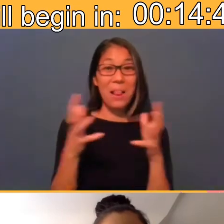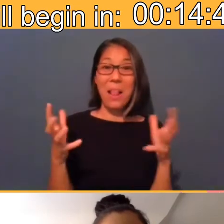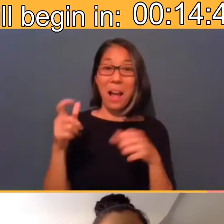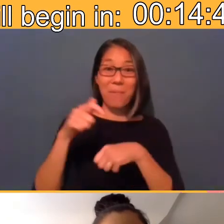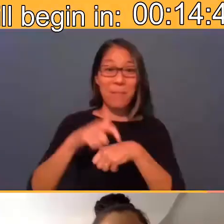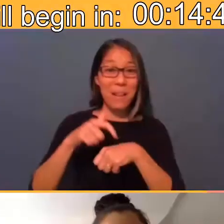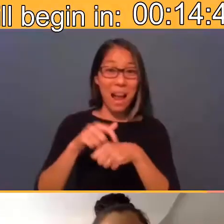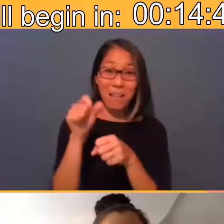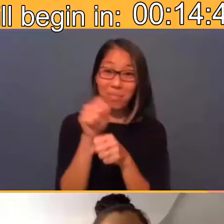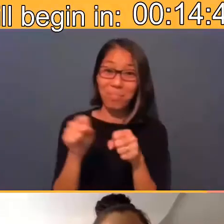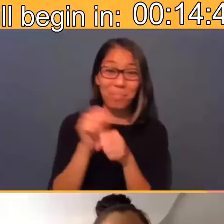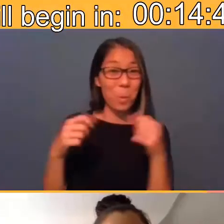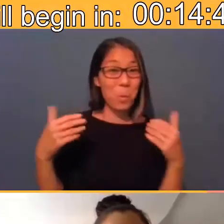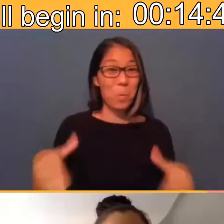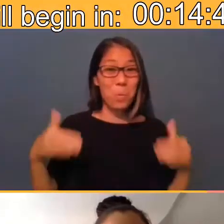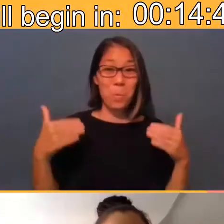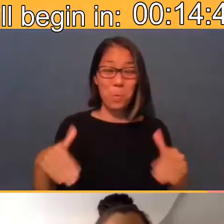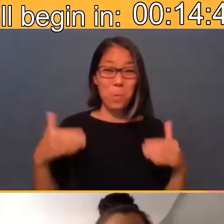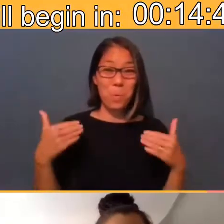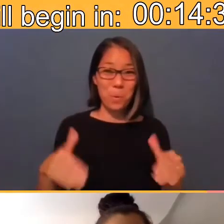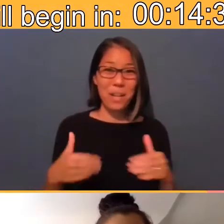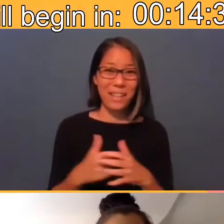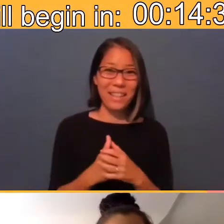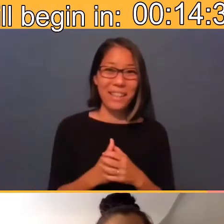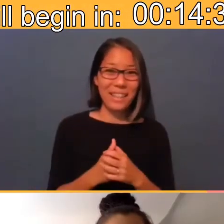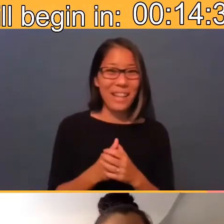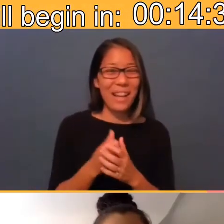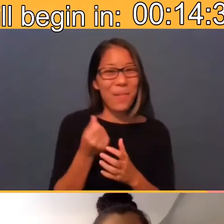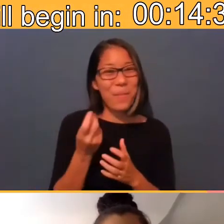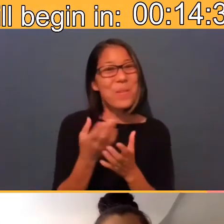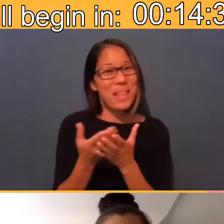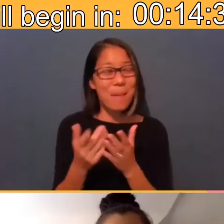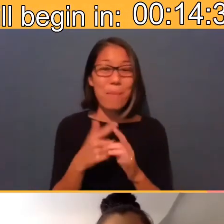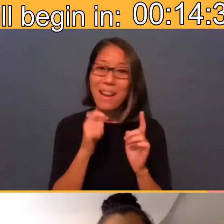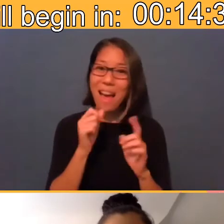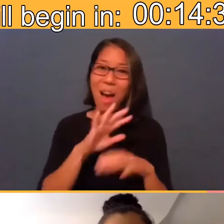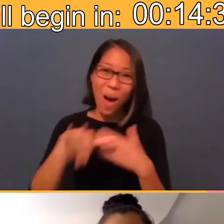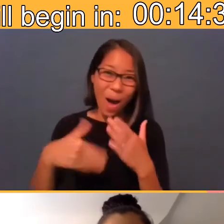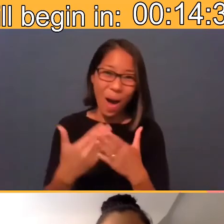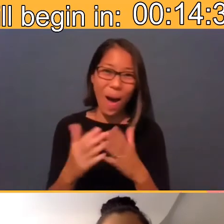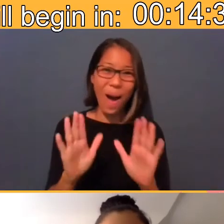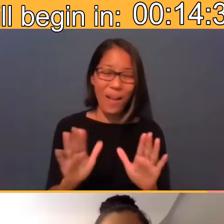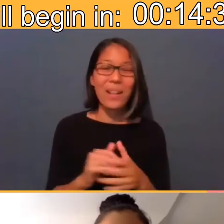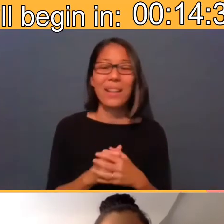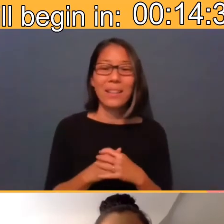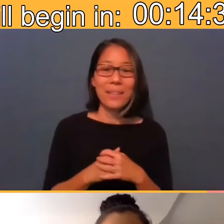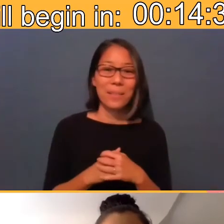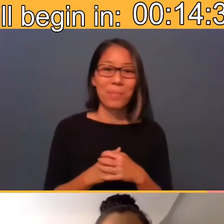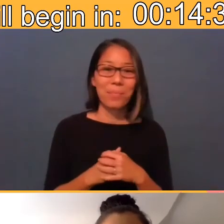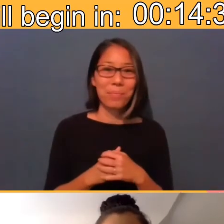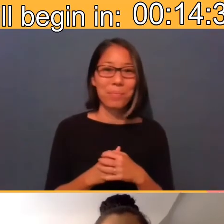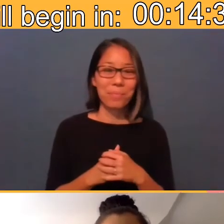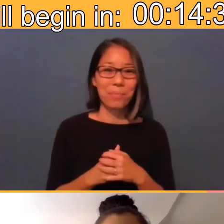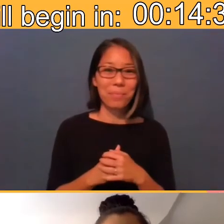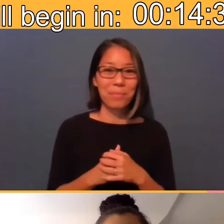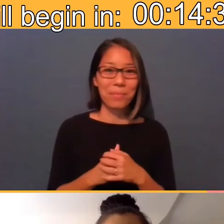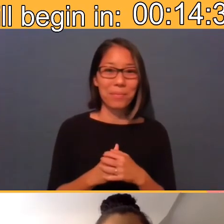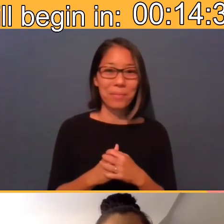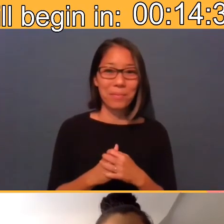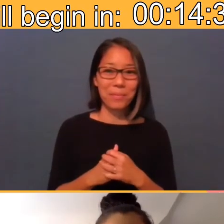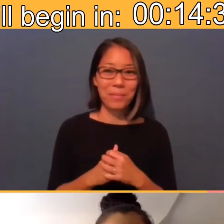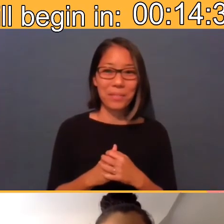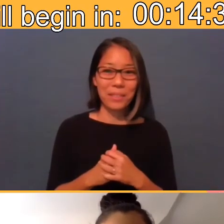traducir unas cosas, pero no todo, no todo. Entonces, you know, otra vez, por favor, mucha paciencia